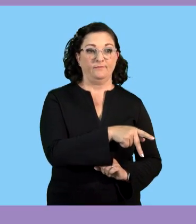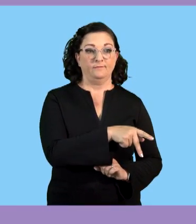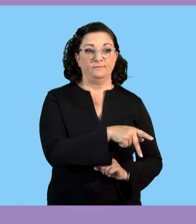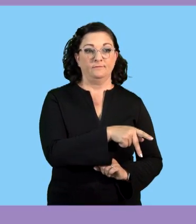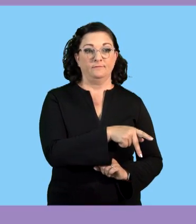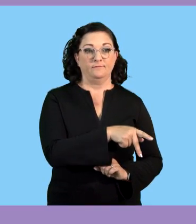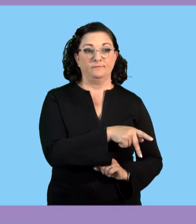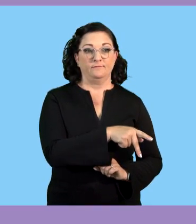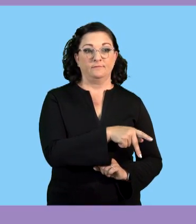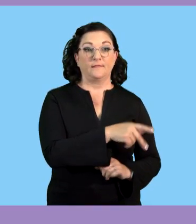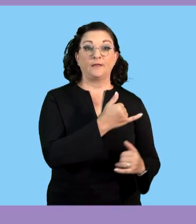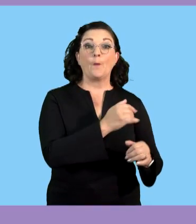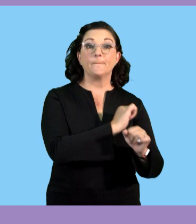2p.